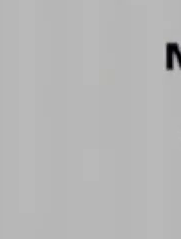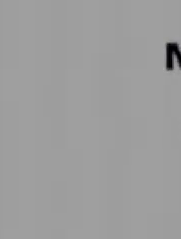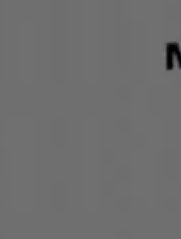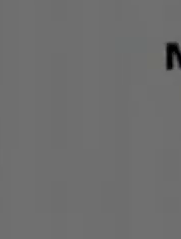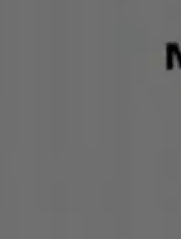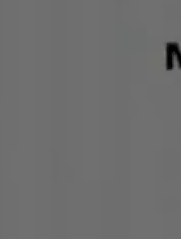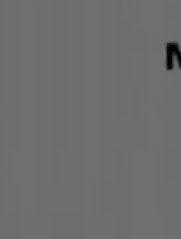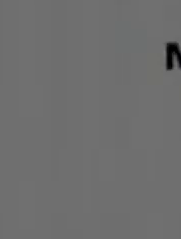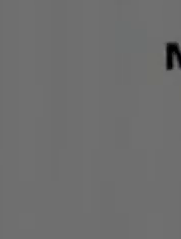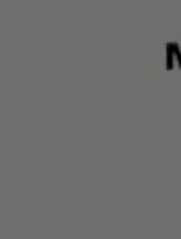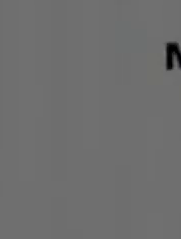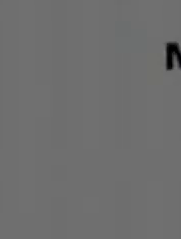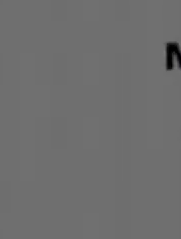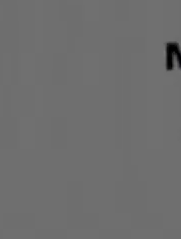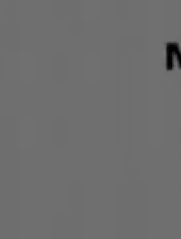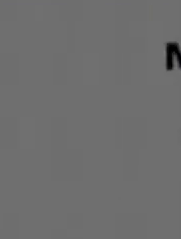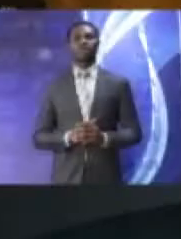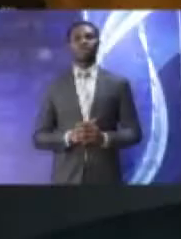network.